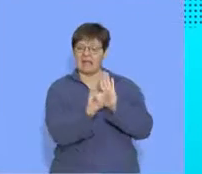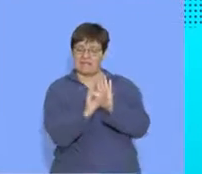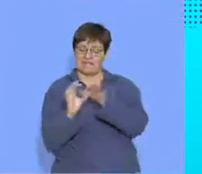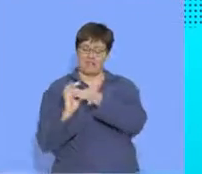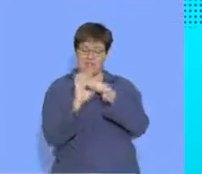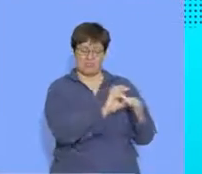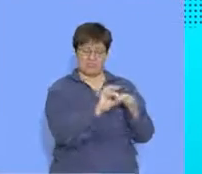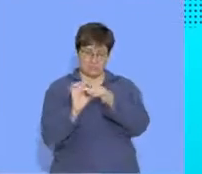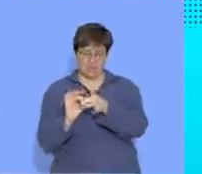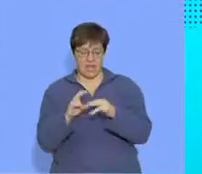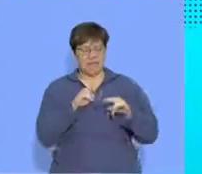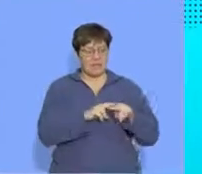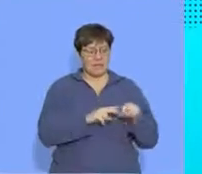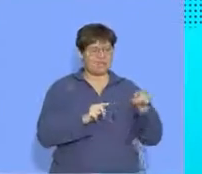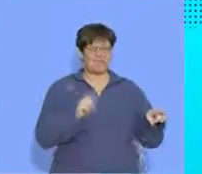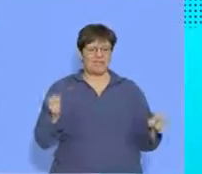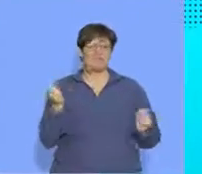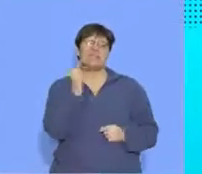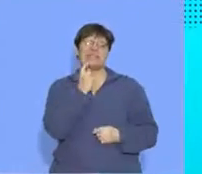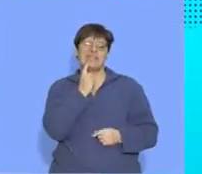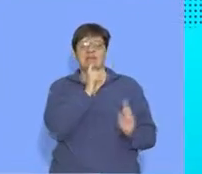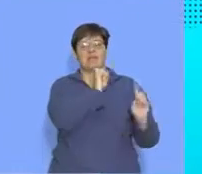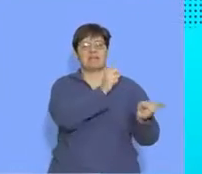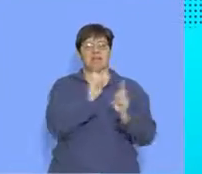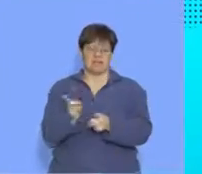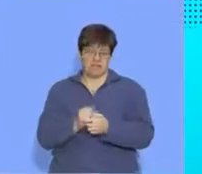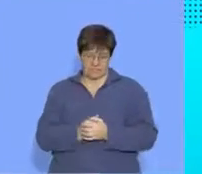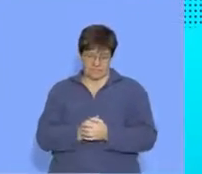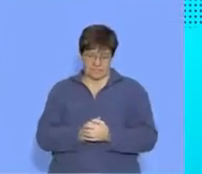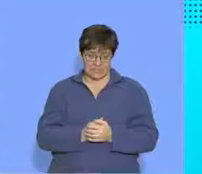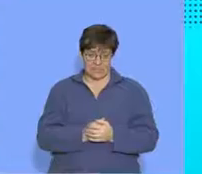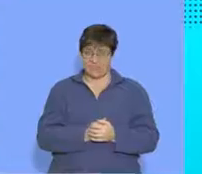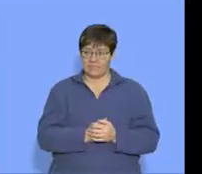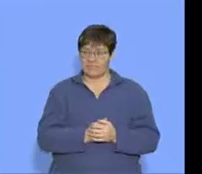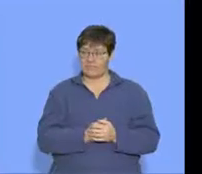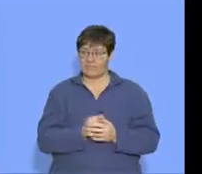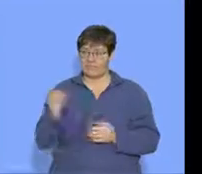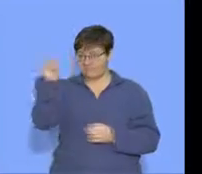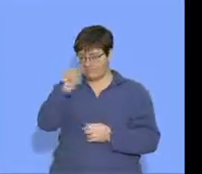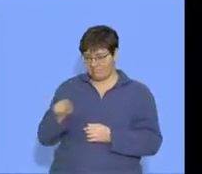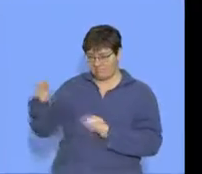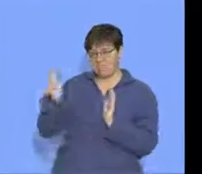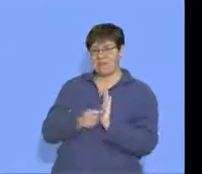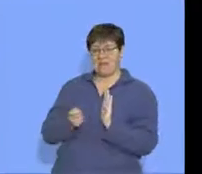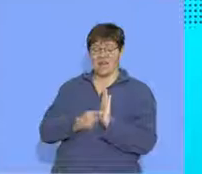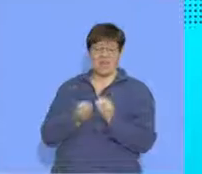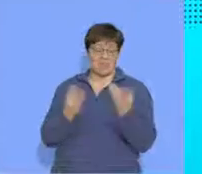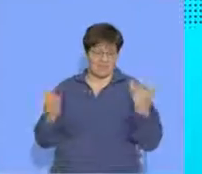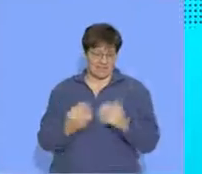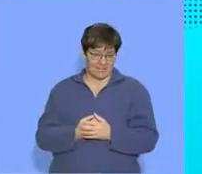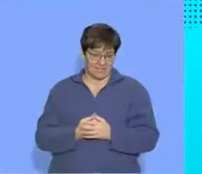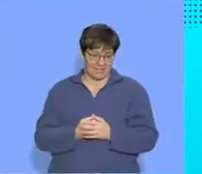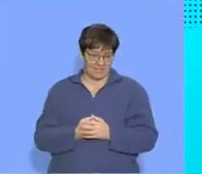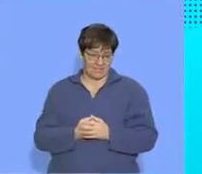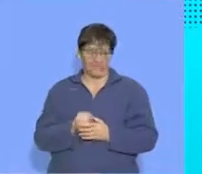the dependent variables, I think it would be very easy for you to be able to do that. Let's look at the mark allocation. Guys,